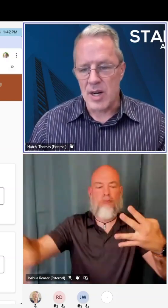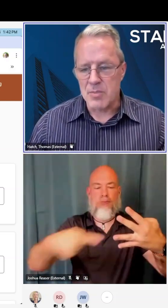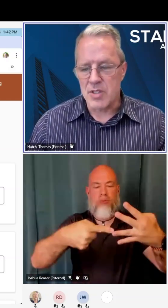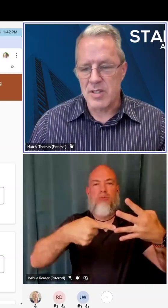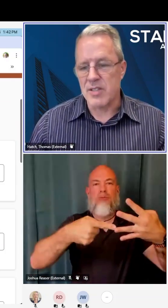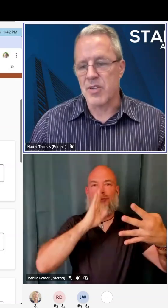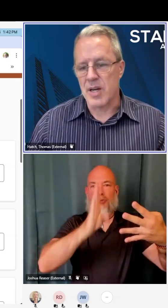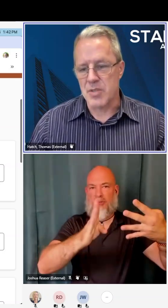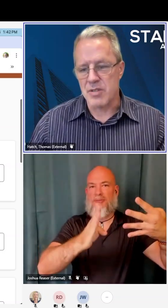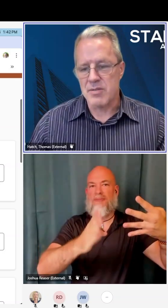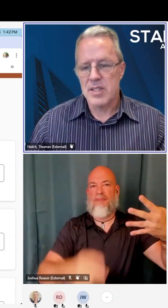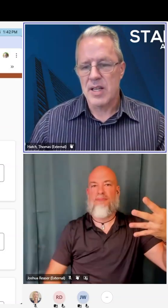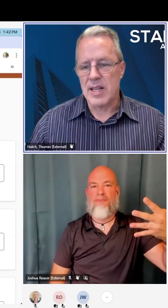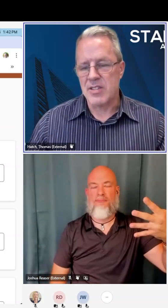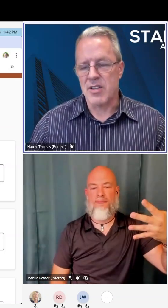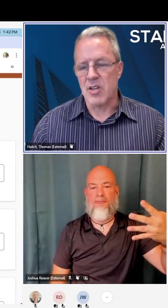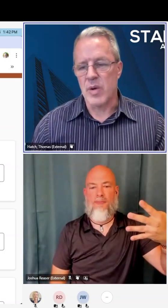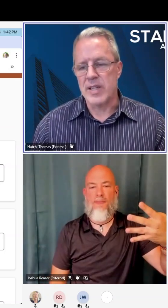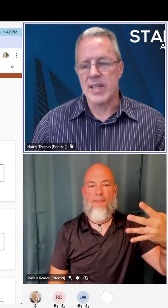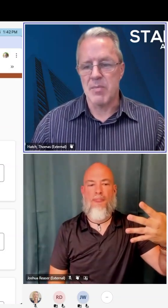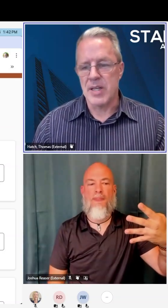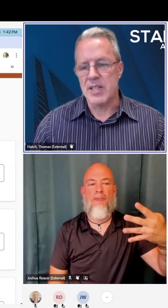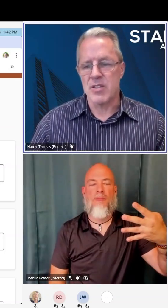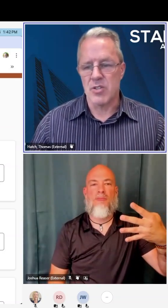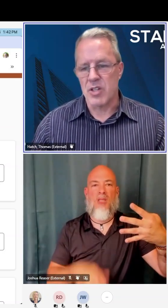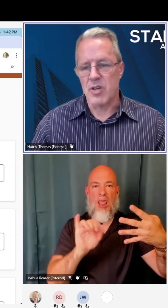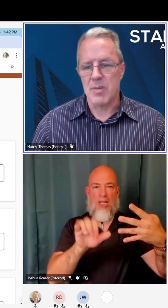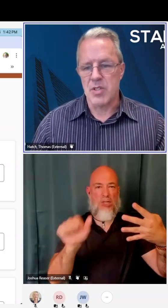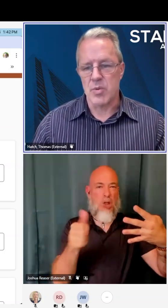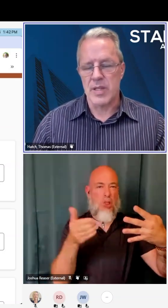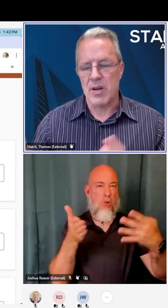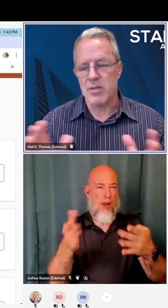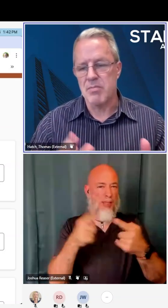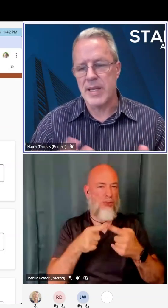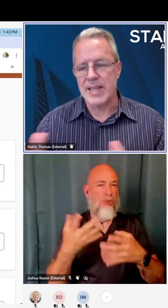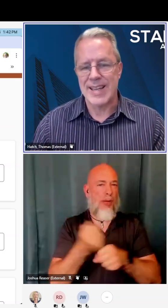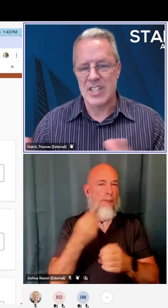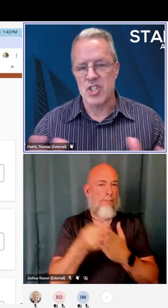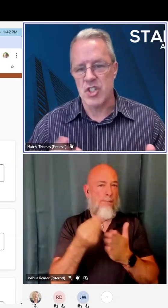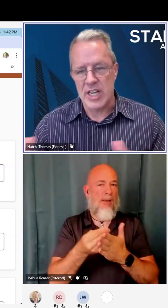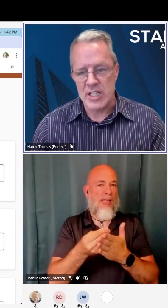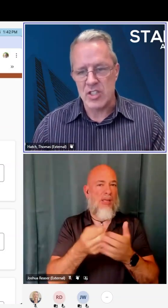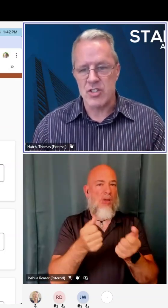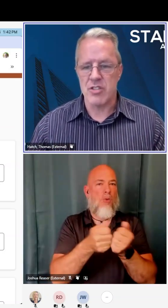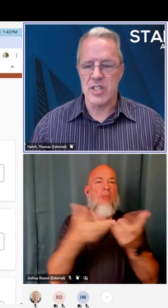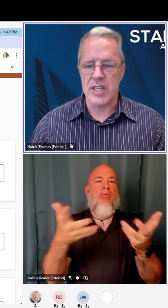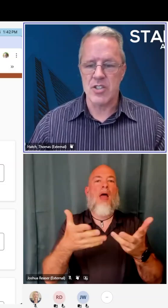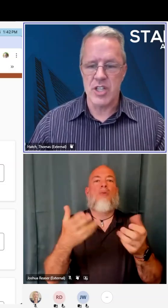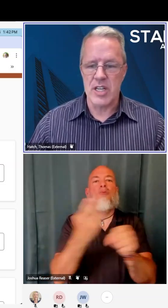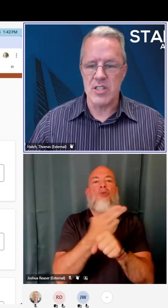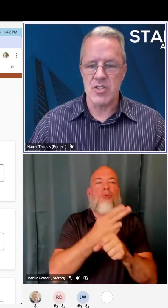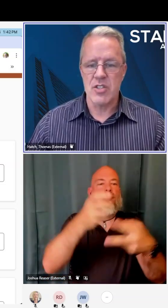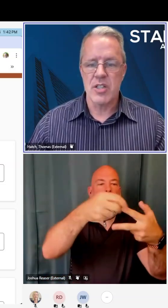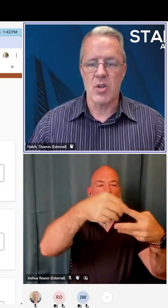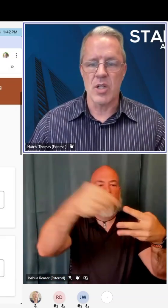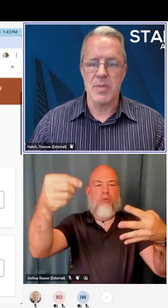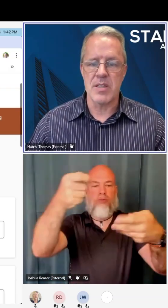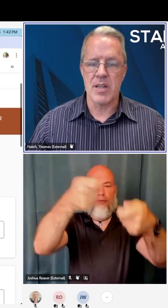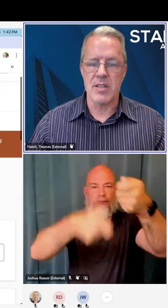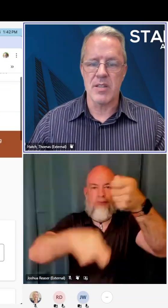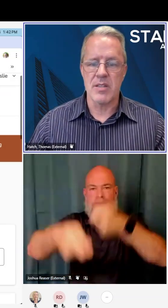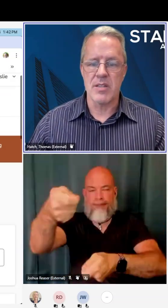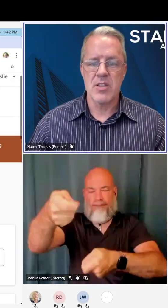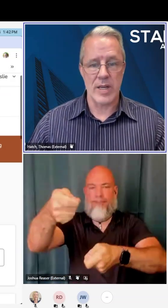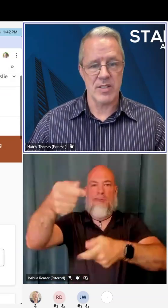the other option, a different option. And that's another way to get money into those other options without making an exchange, since the exchange can only